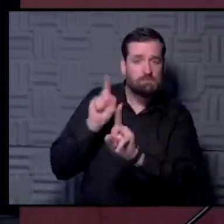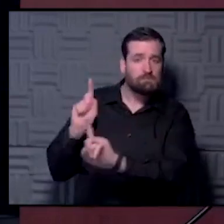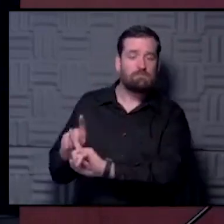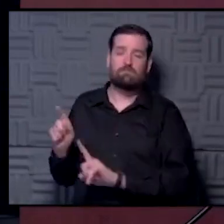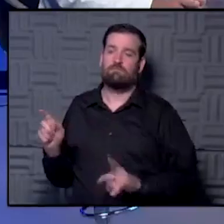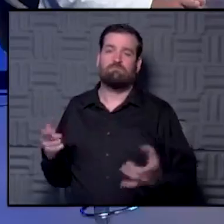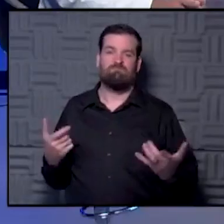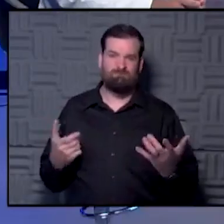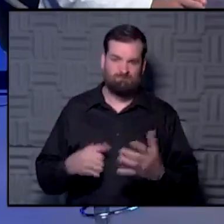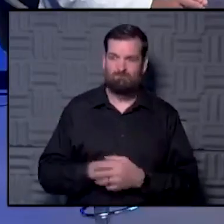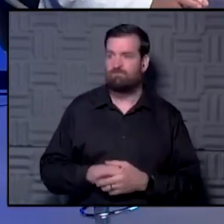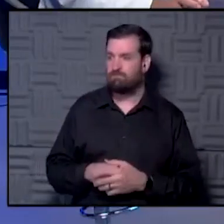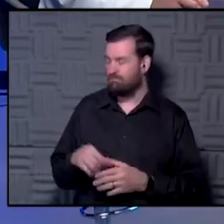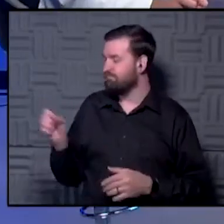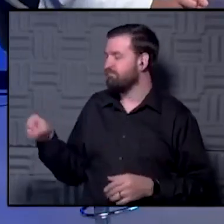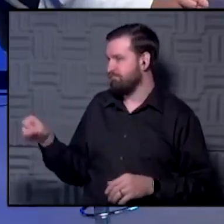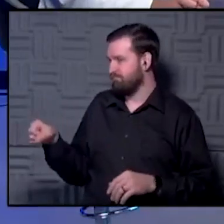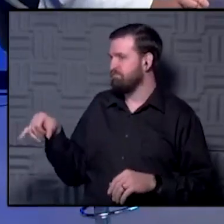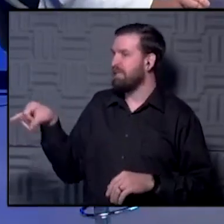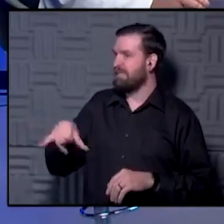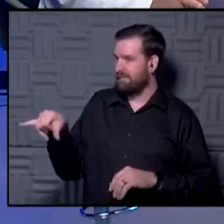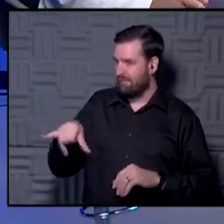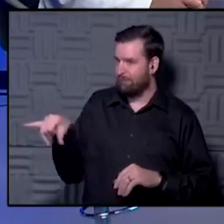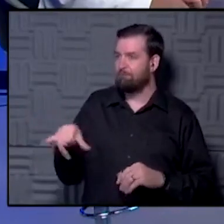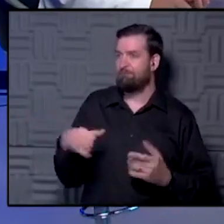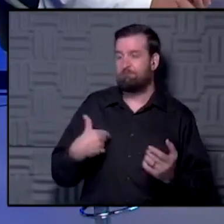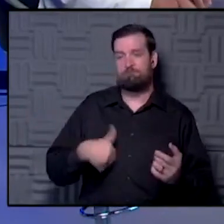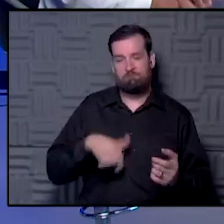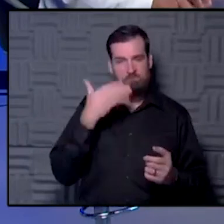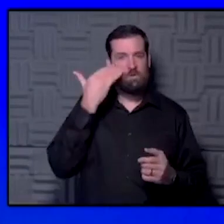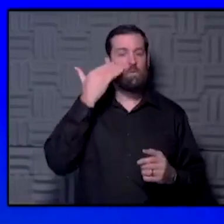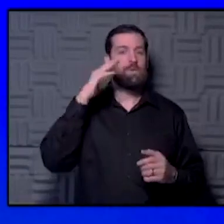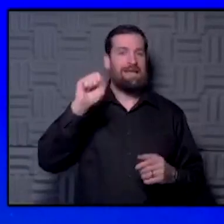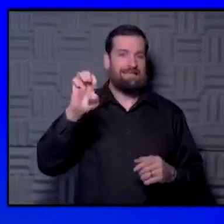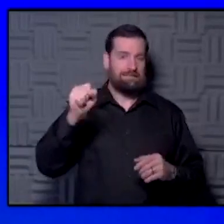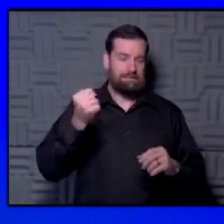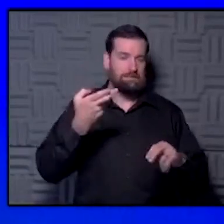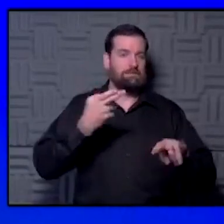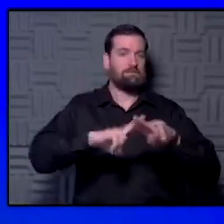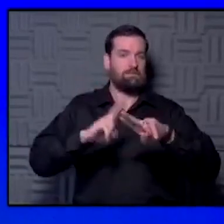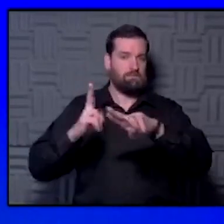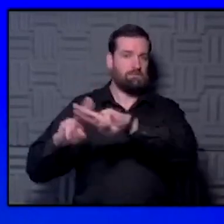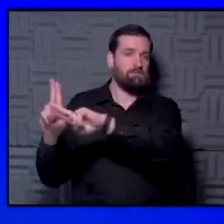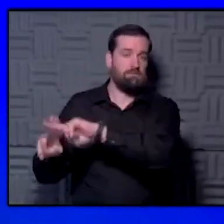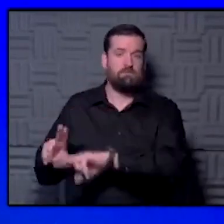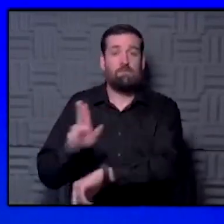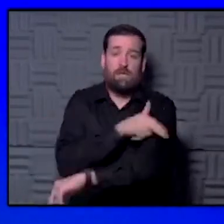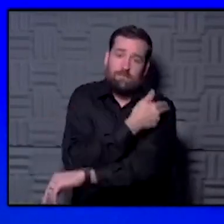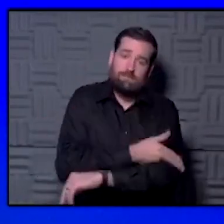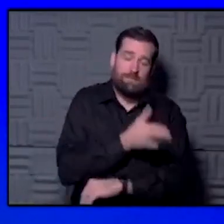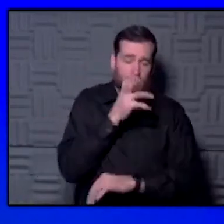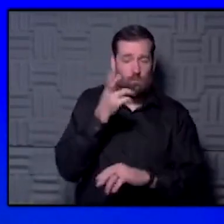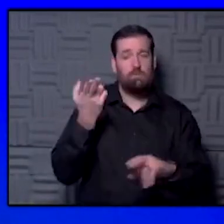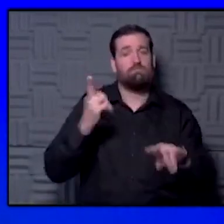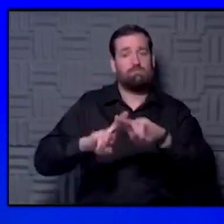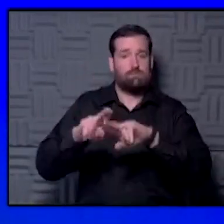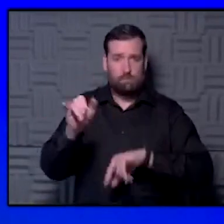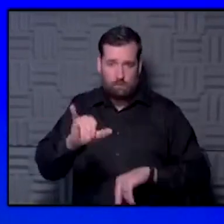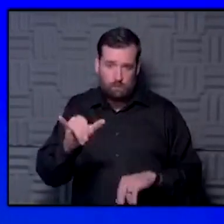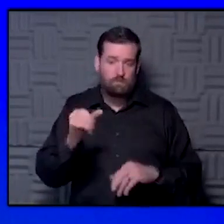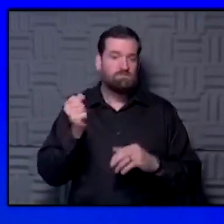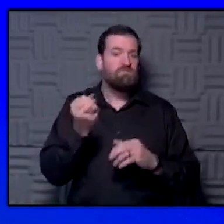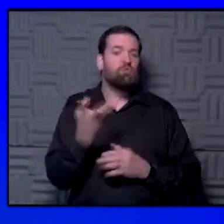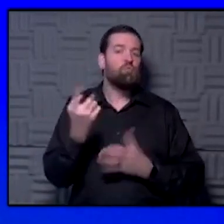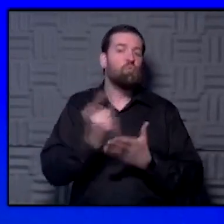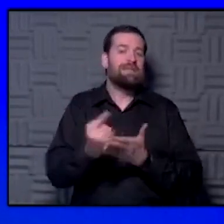with. Yeah, it's the same message. We know that cases are going up. Hospitalizations will follow that by a couple